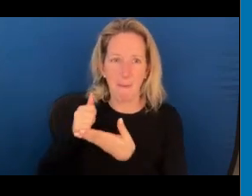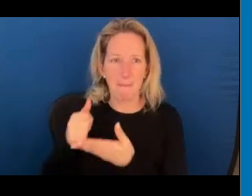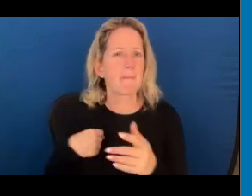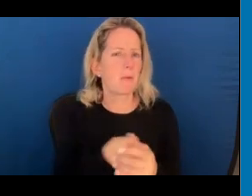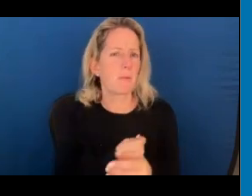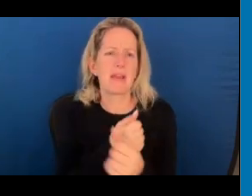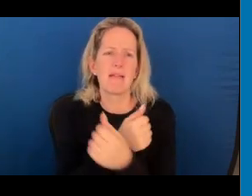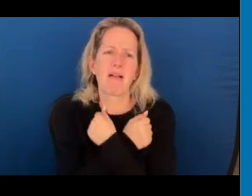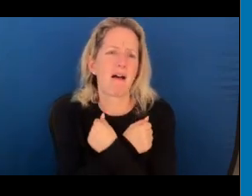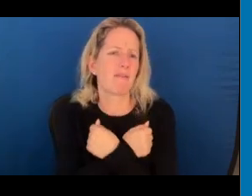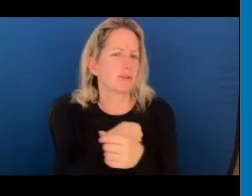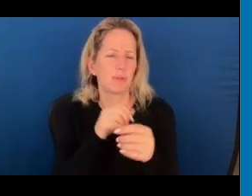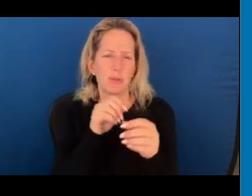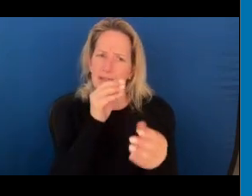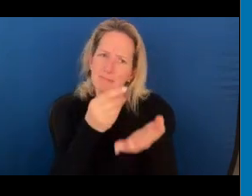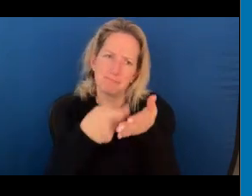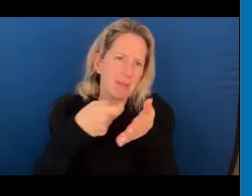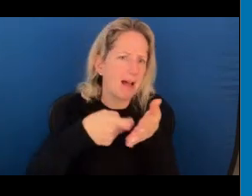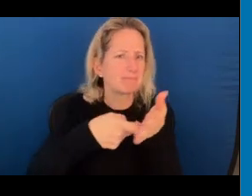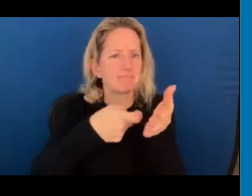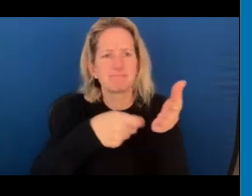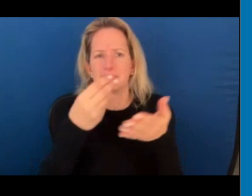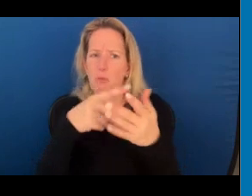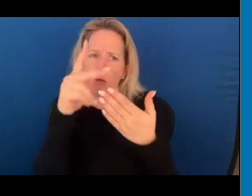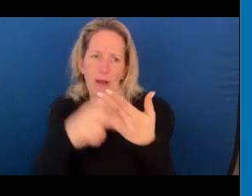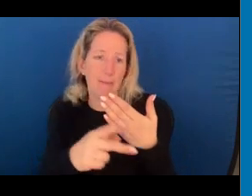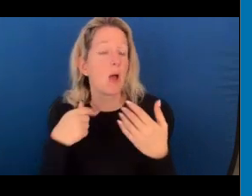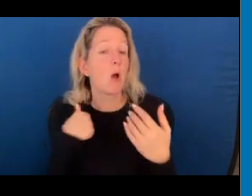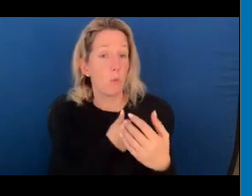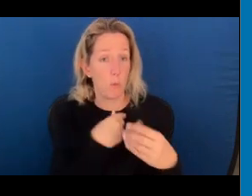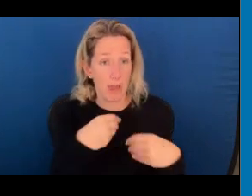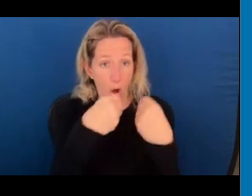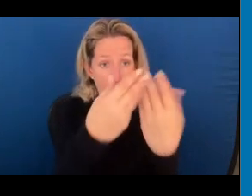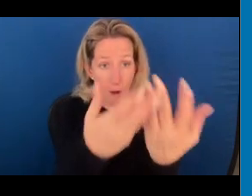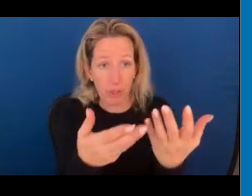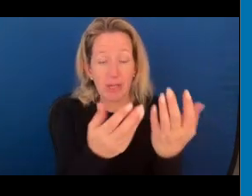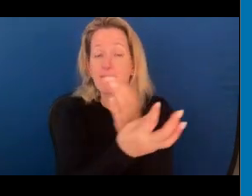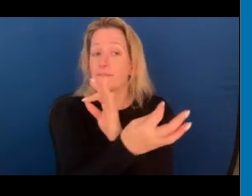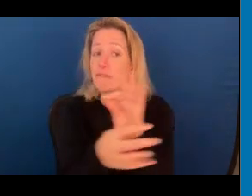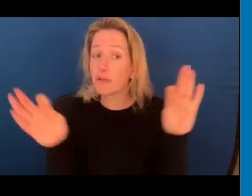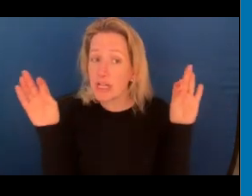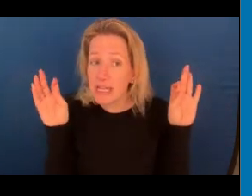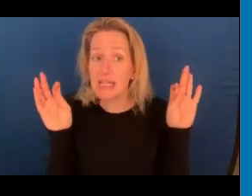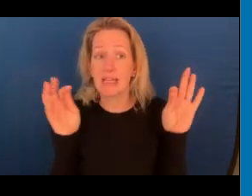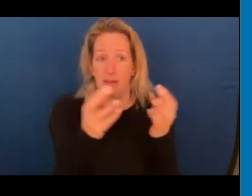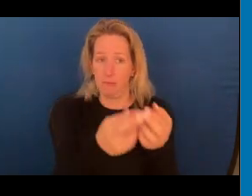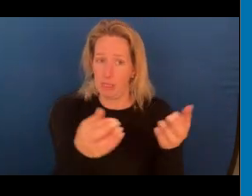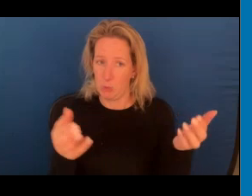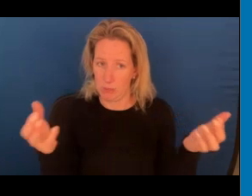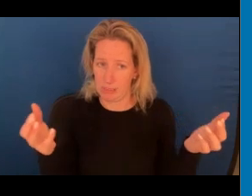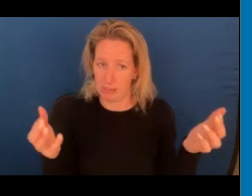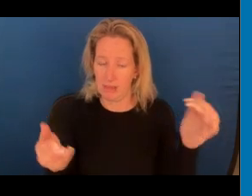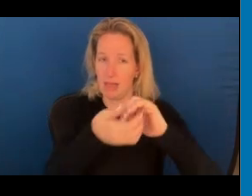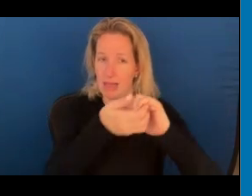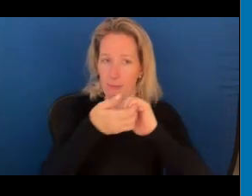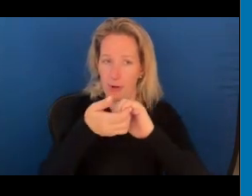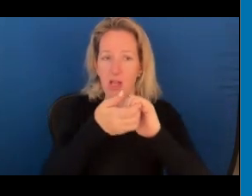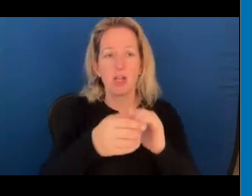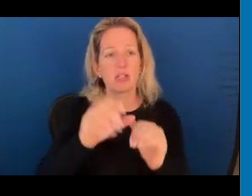programming when we can. We're offering these services as collaborative, as free resources at this point in time. But so say Carnival, they have